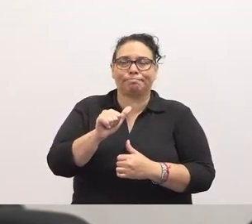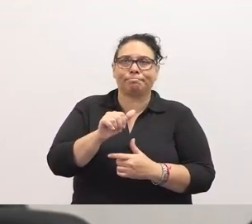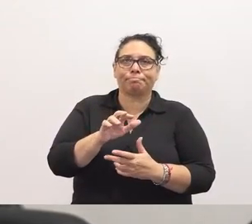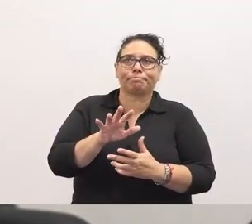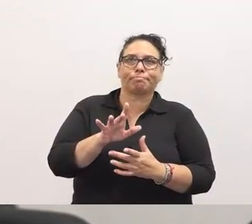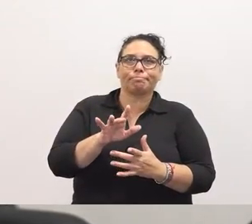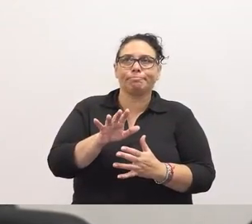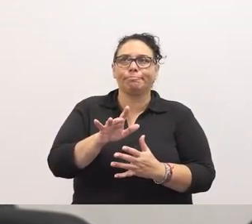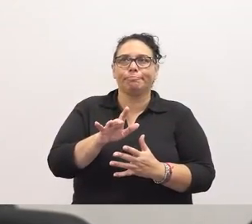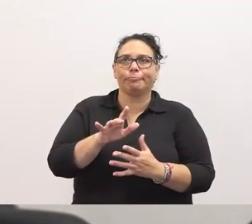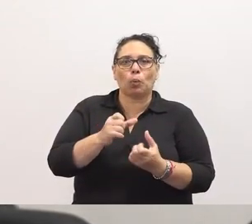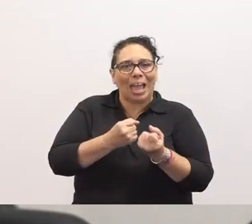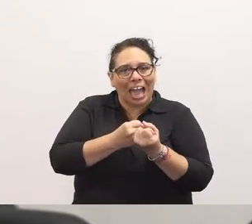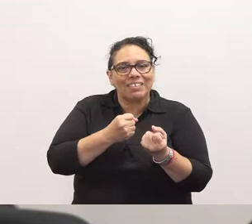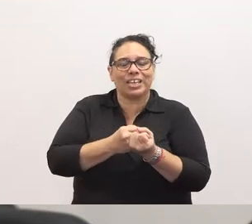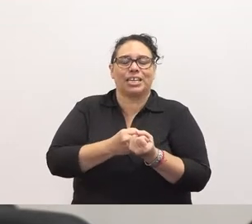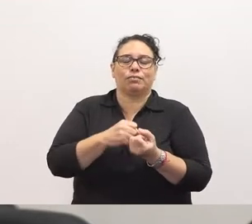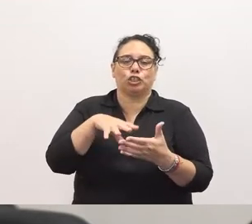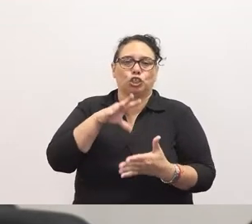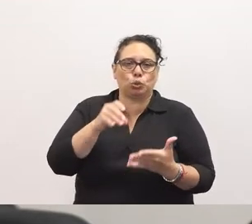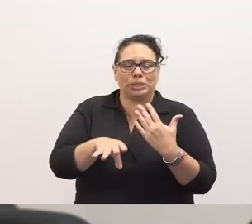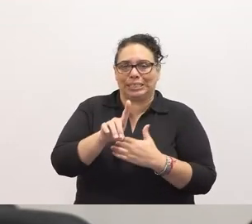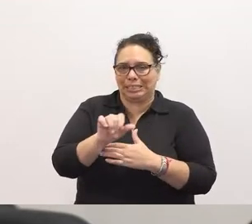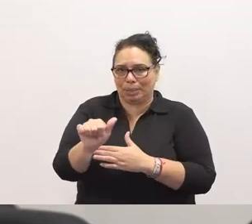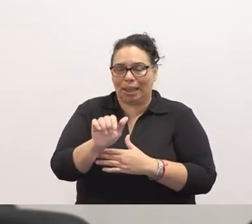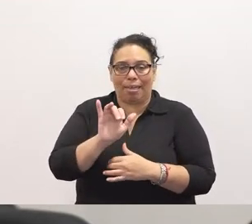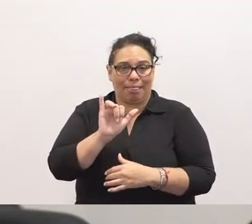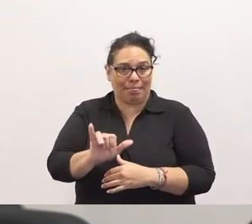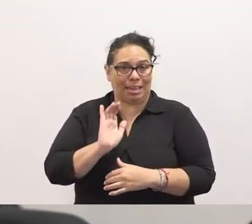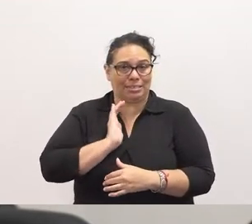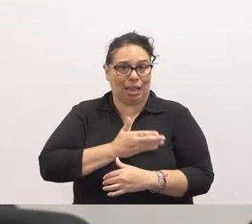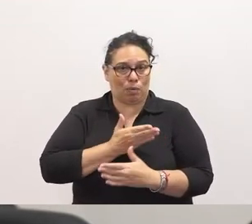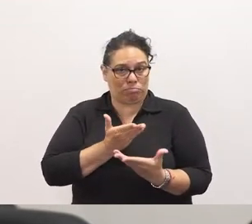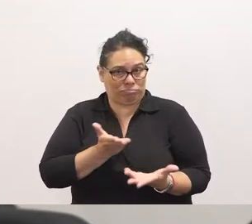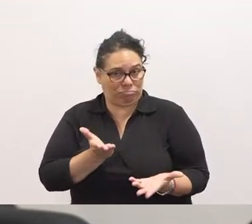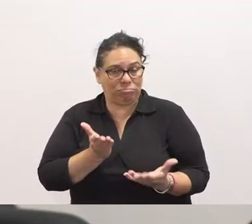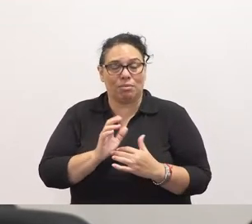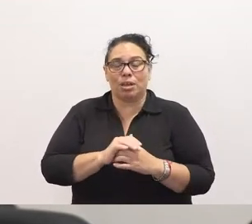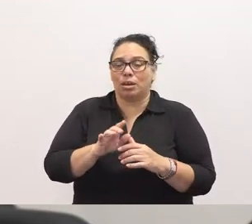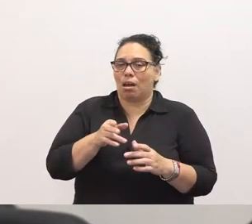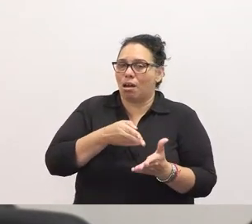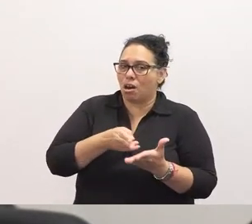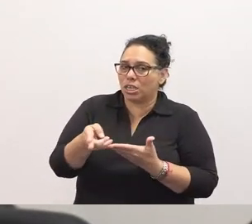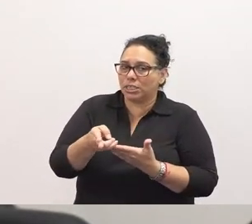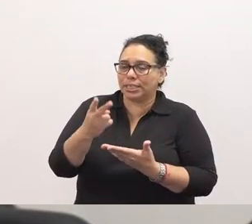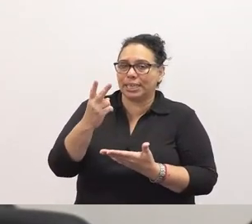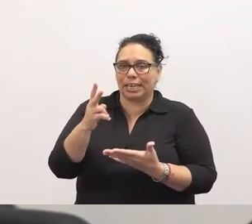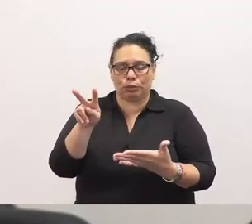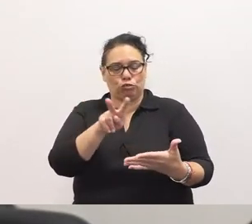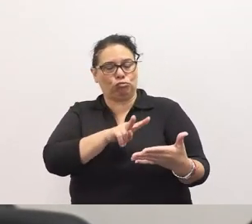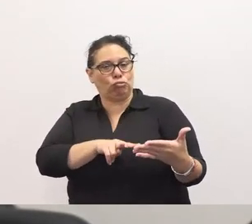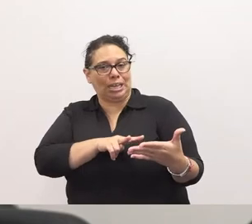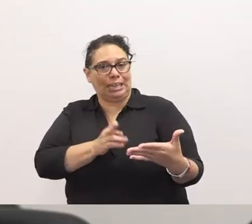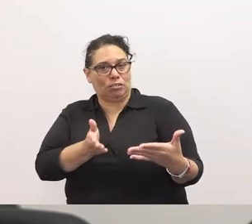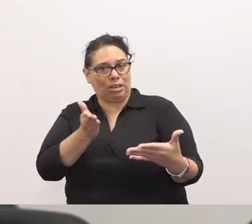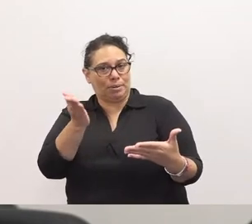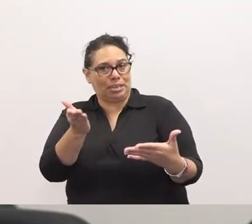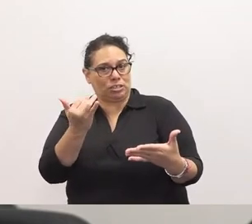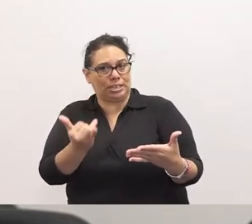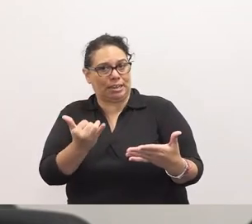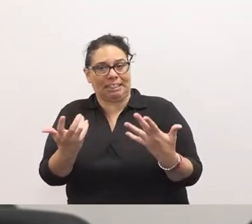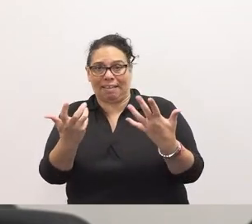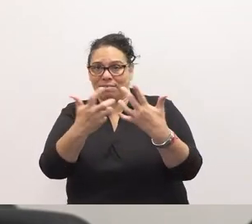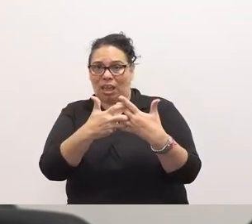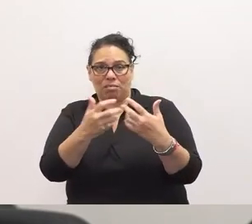usually heavily advocate for students with disabilities. That's our thing. But honestly, looking at these recommendations this year, they fit